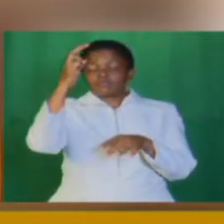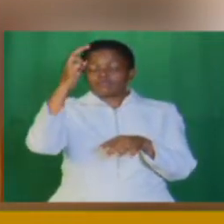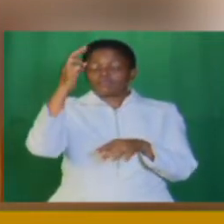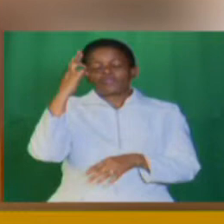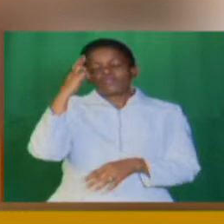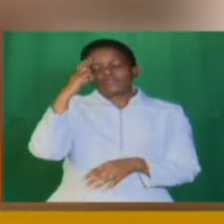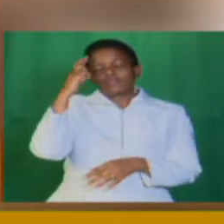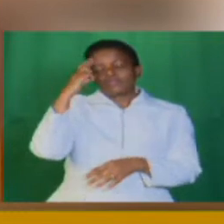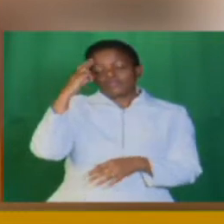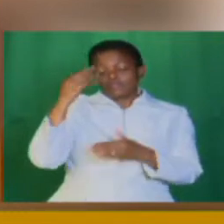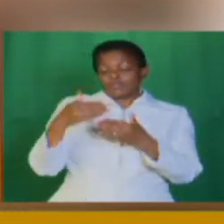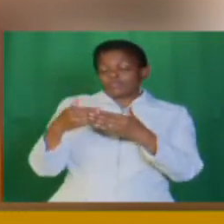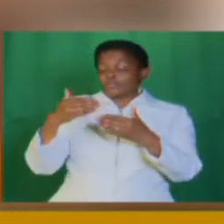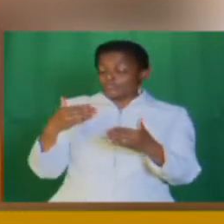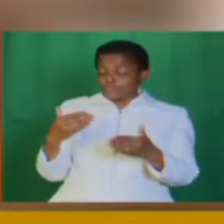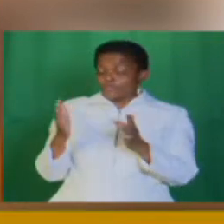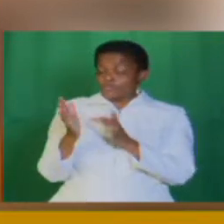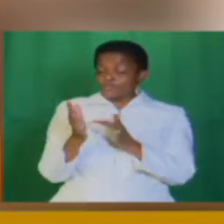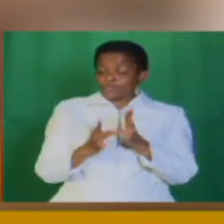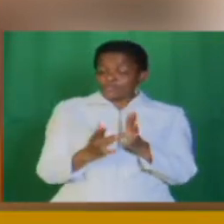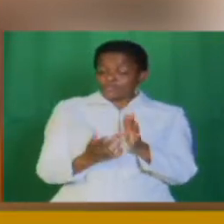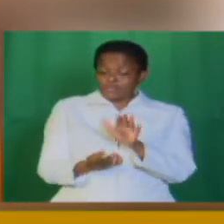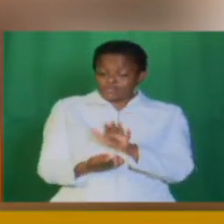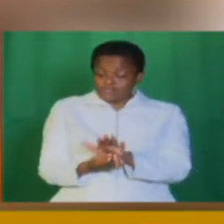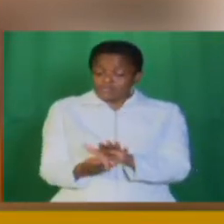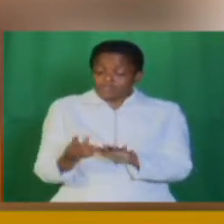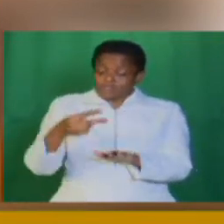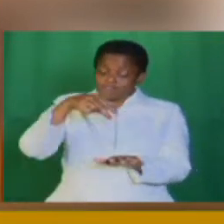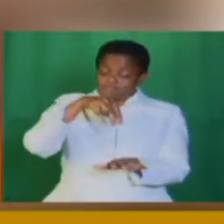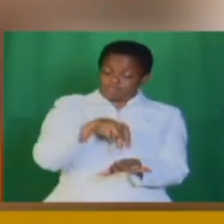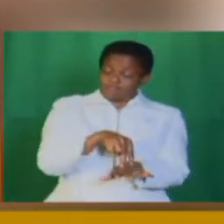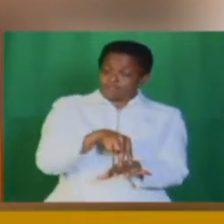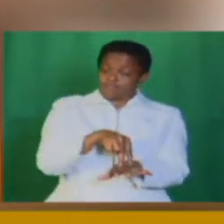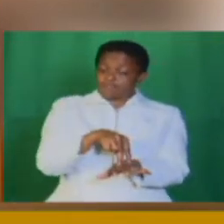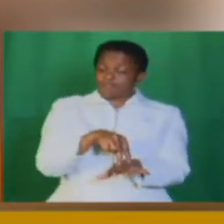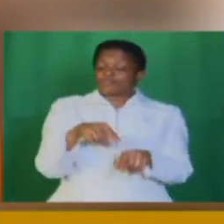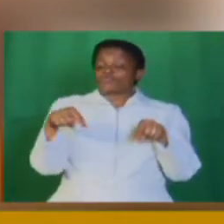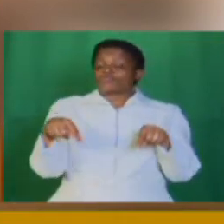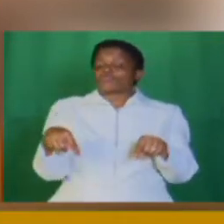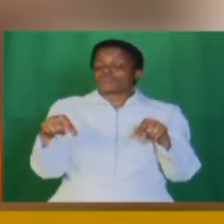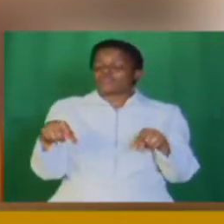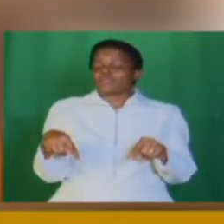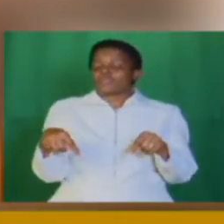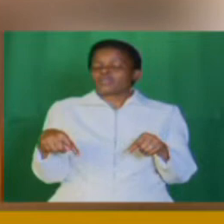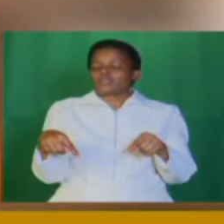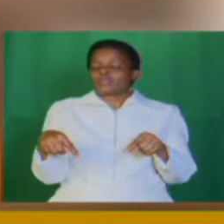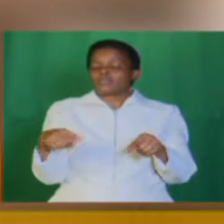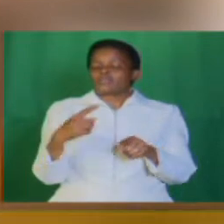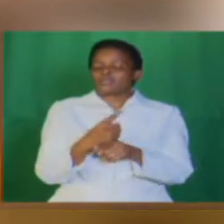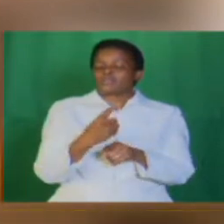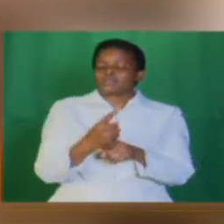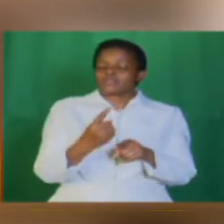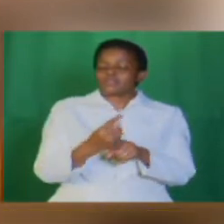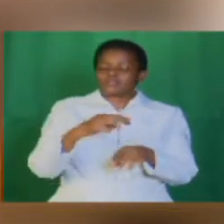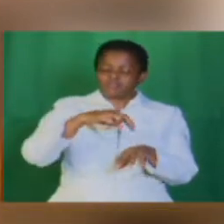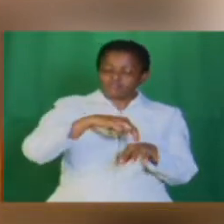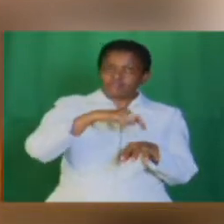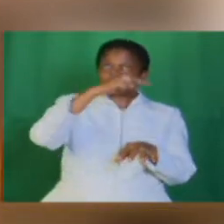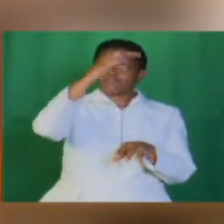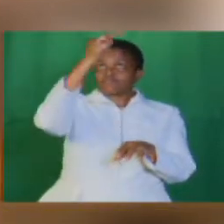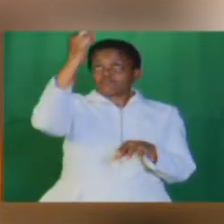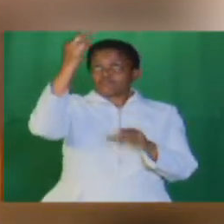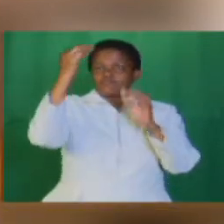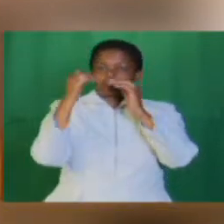previous lesson, he resurrected from the dead, and today he is actually ascending